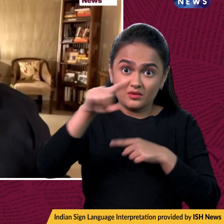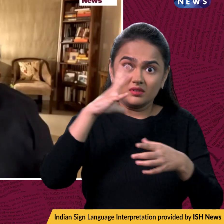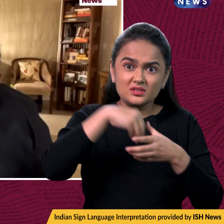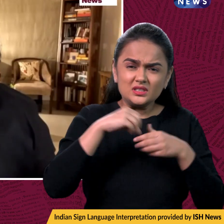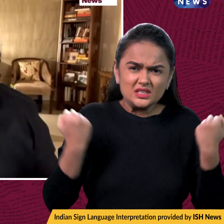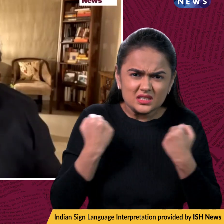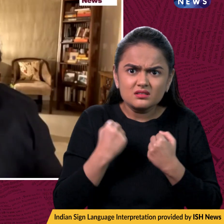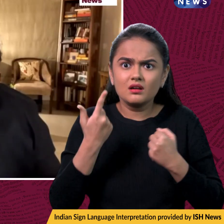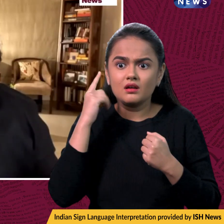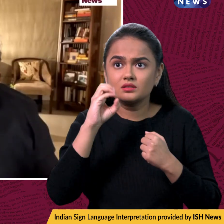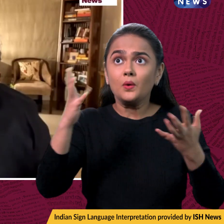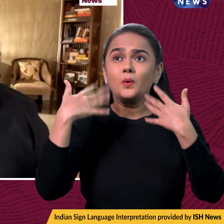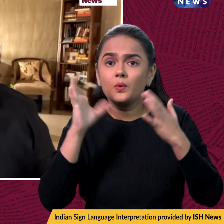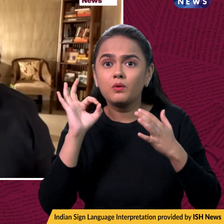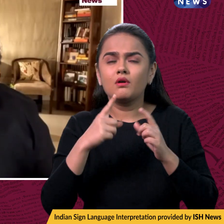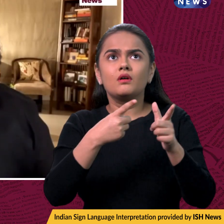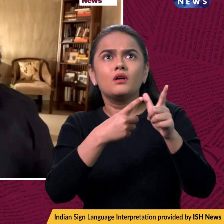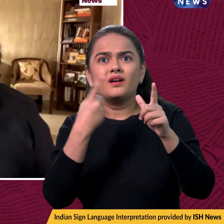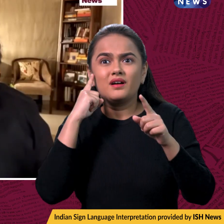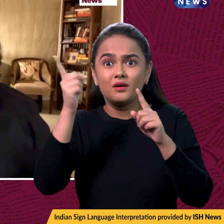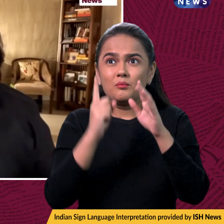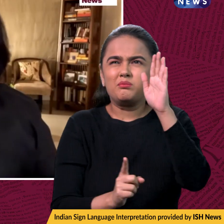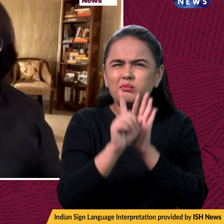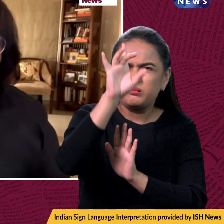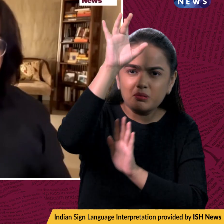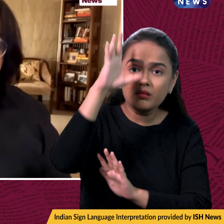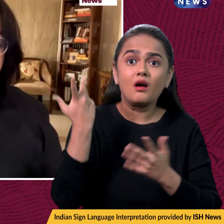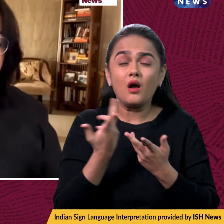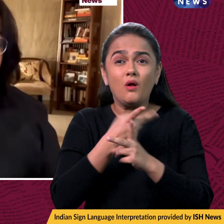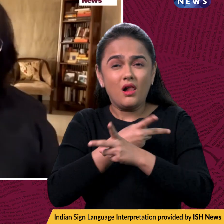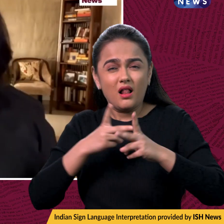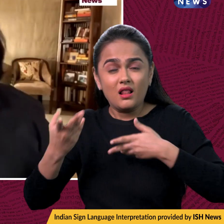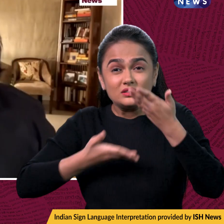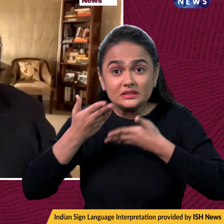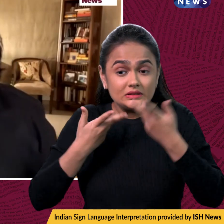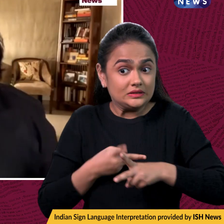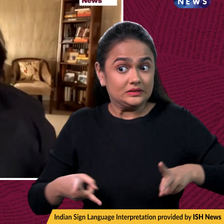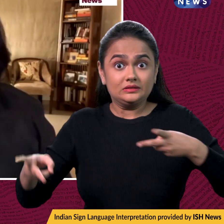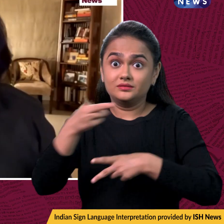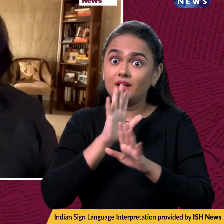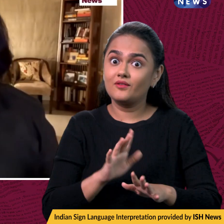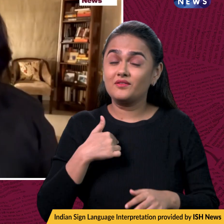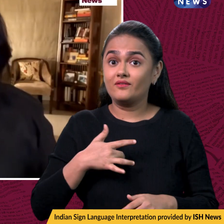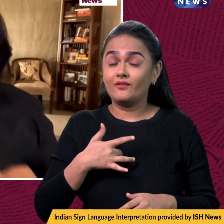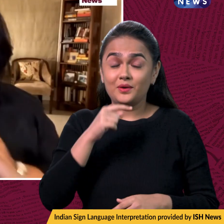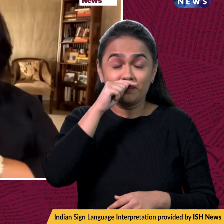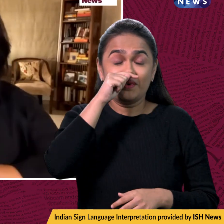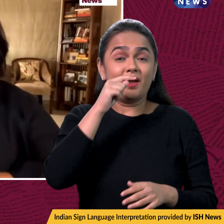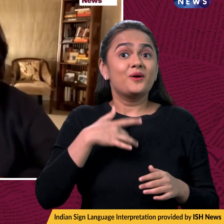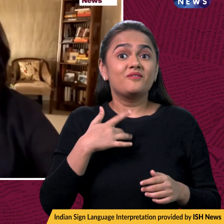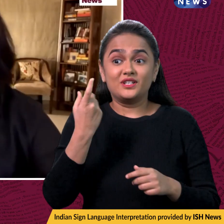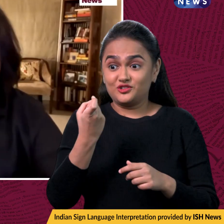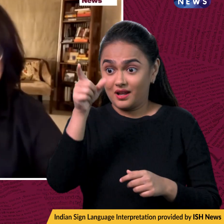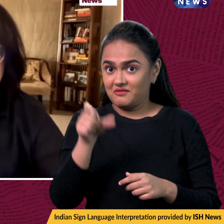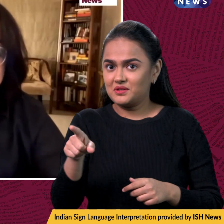rigorous training in zero gravity, underwater rocket launches, aircraft handling, and multi-axis training, among others. We're extremely proud